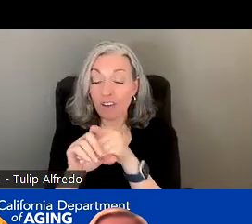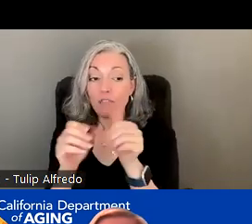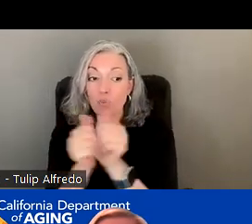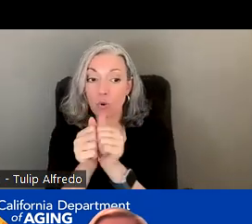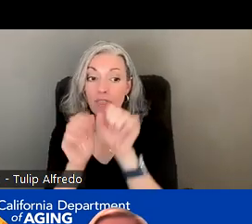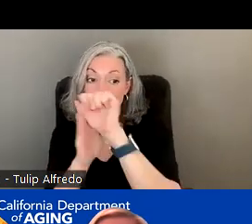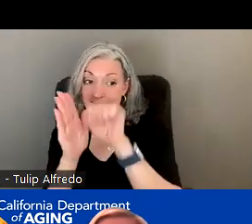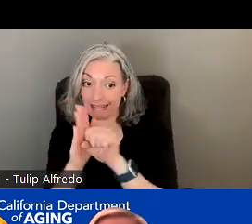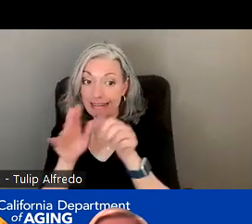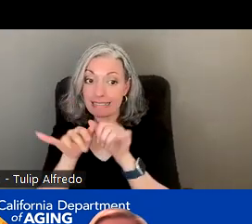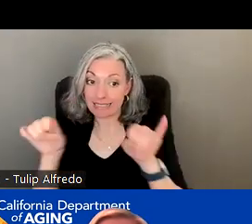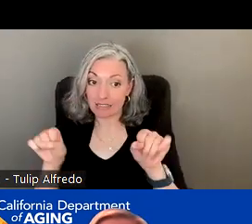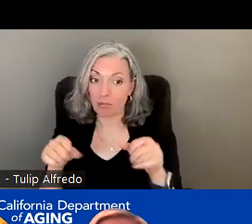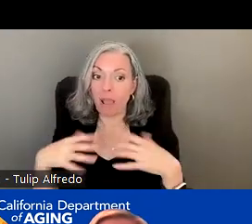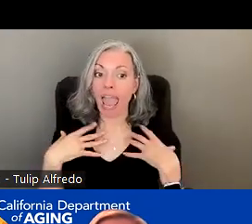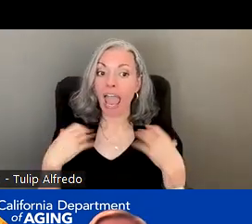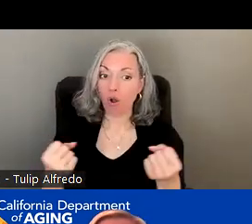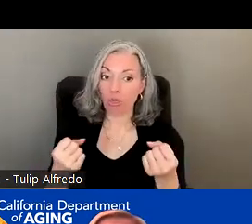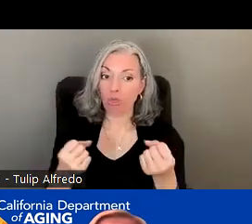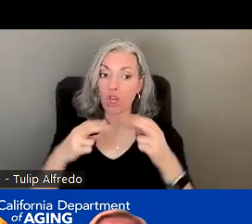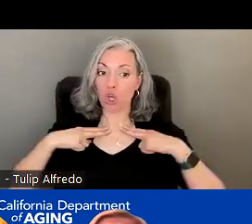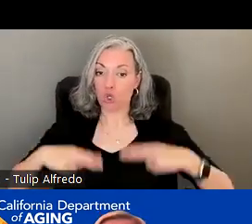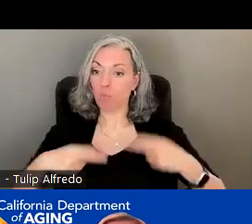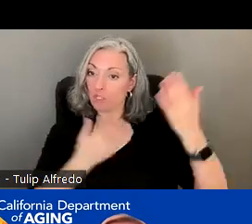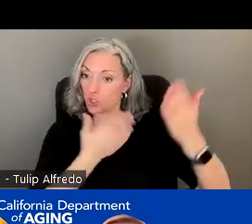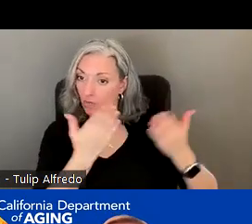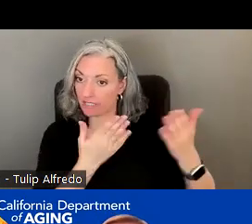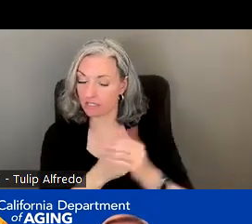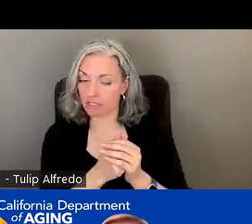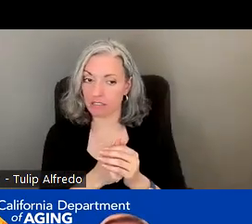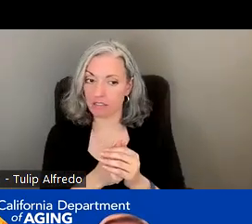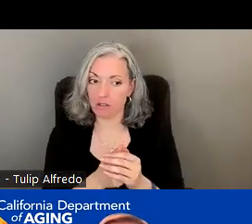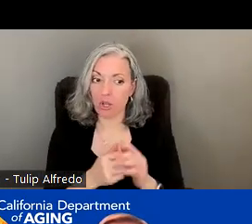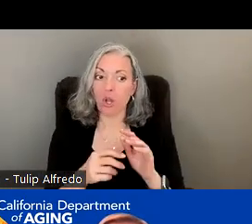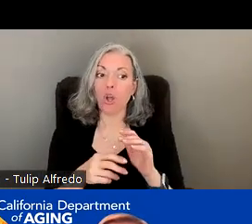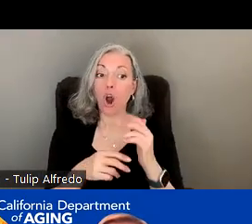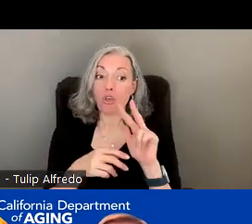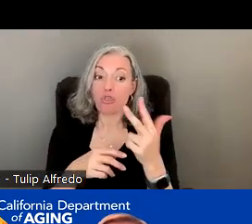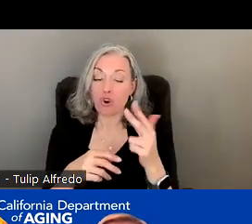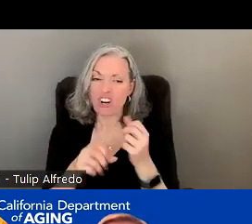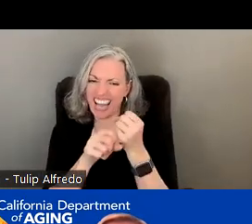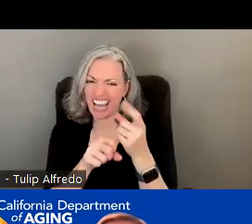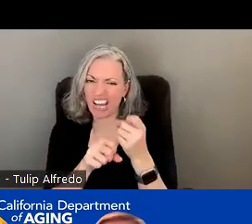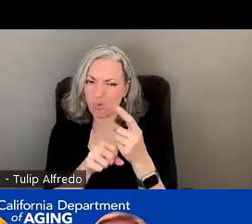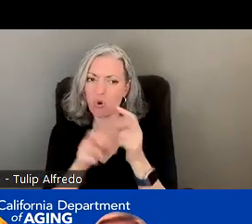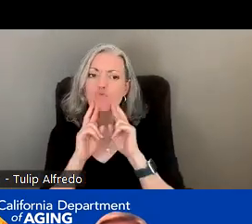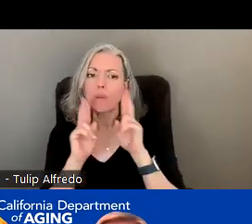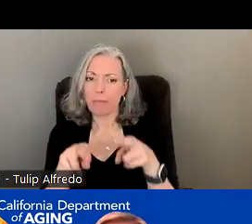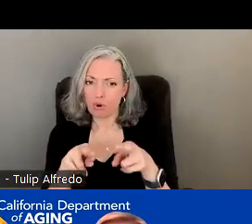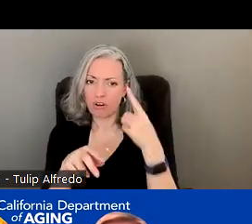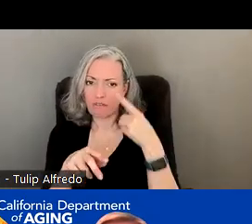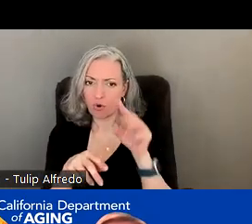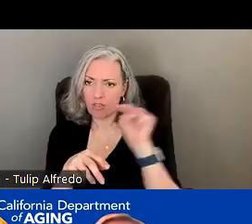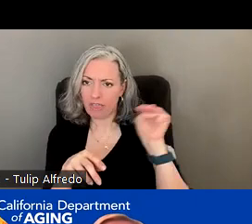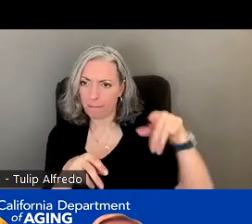state's system of health and human services. We produced our third annual report to the legislature for the Master Plan